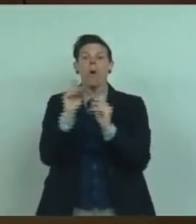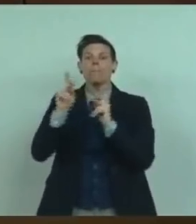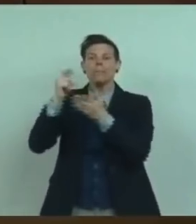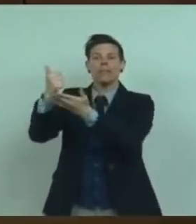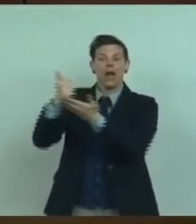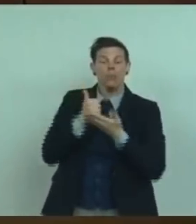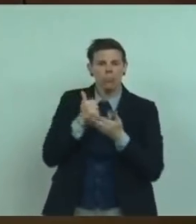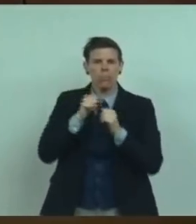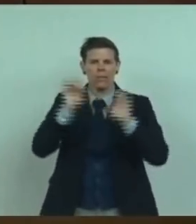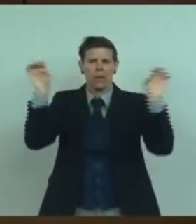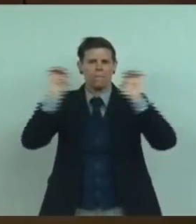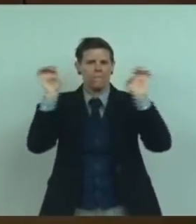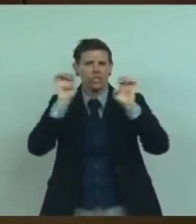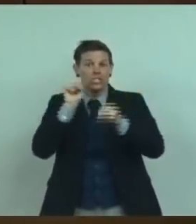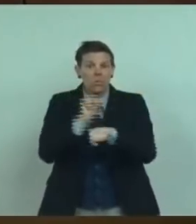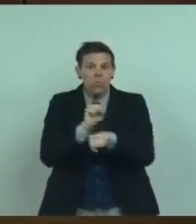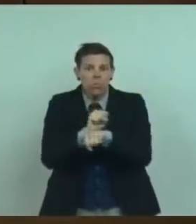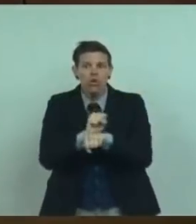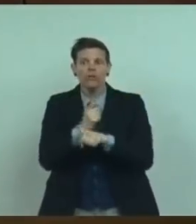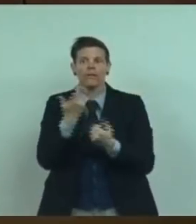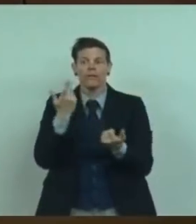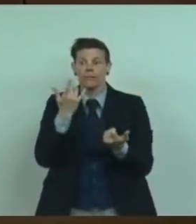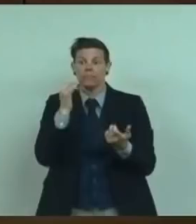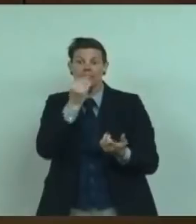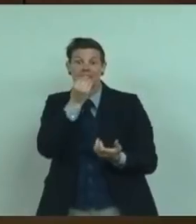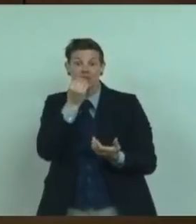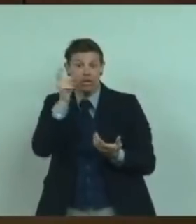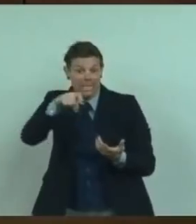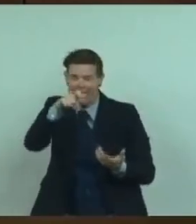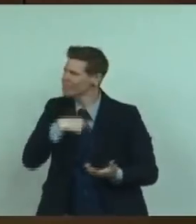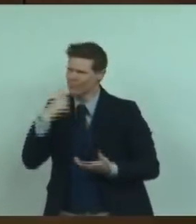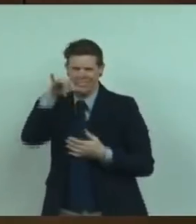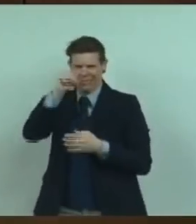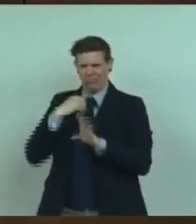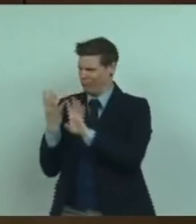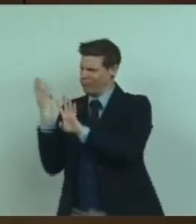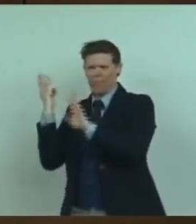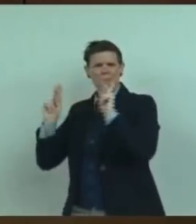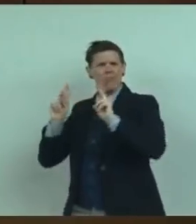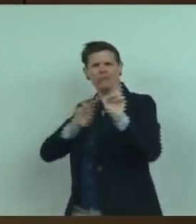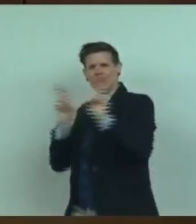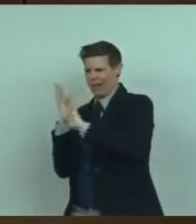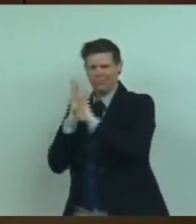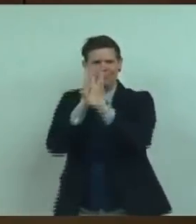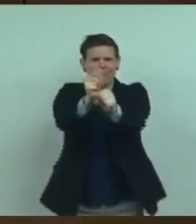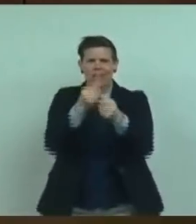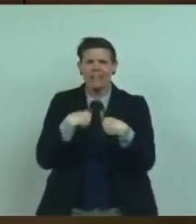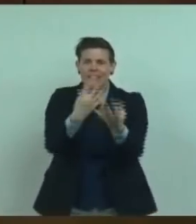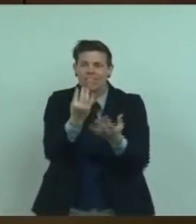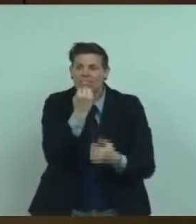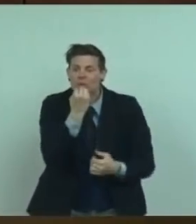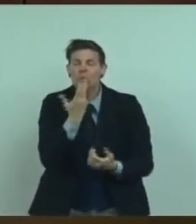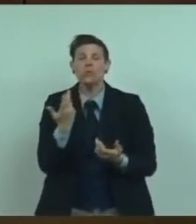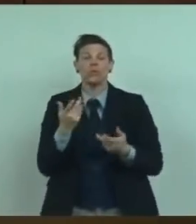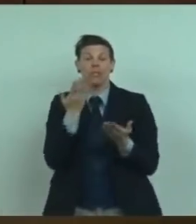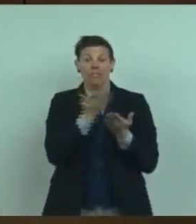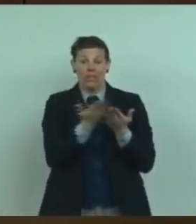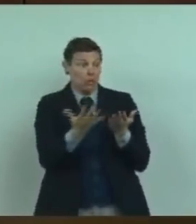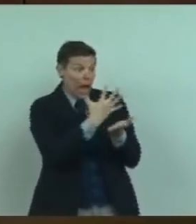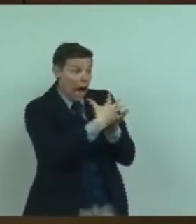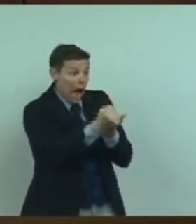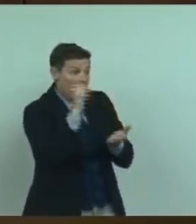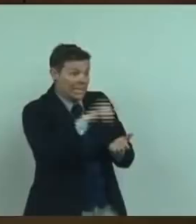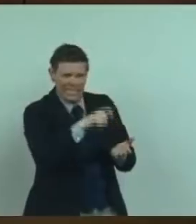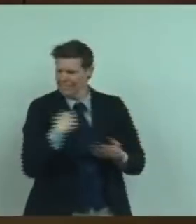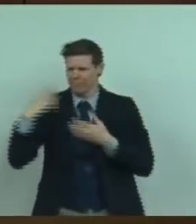That means that they're delivering meals. That means that they are gathering the supplies or the test samples from any number of these